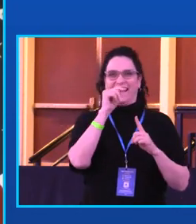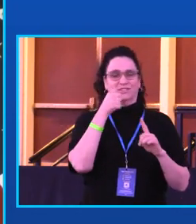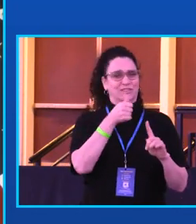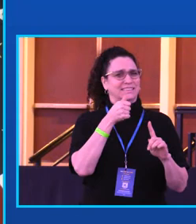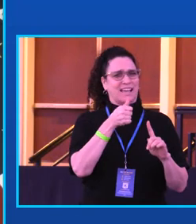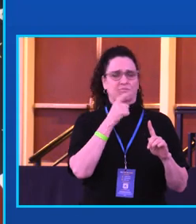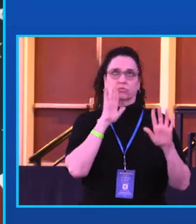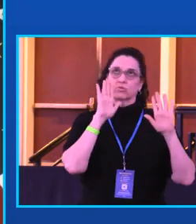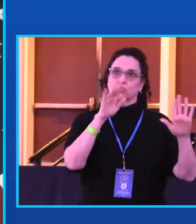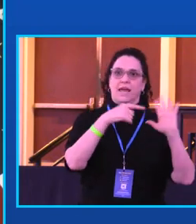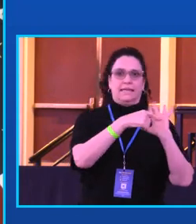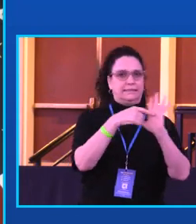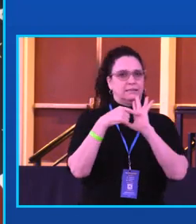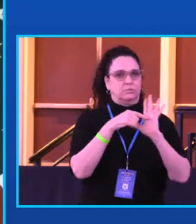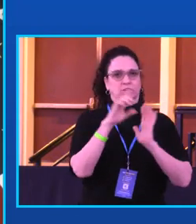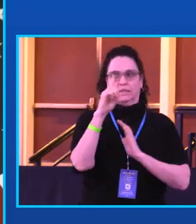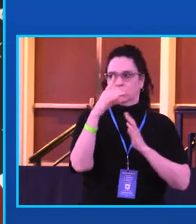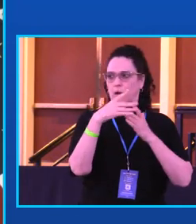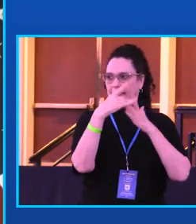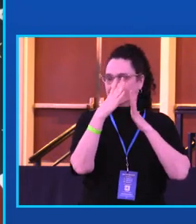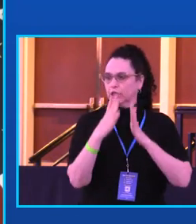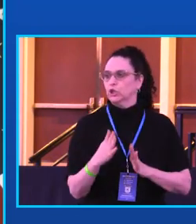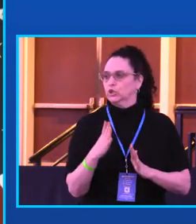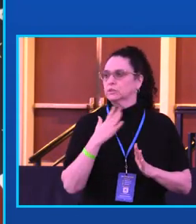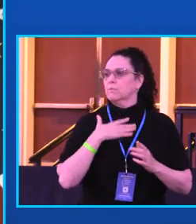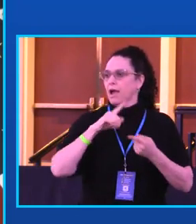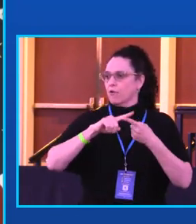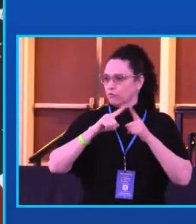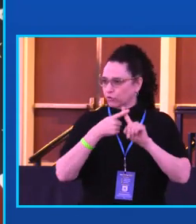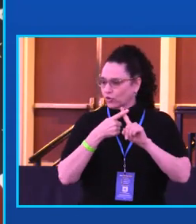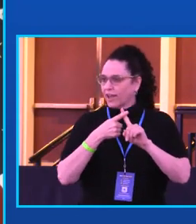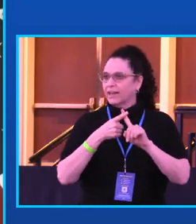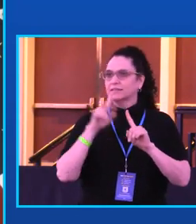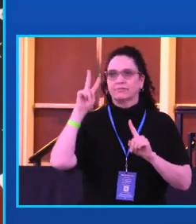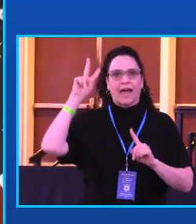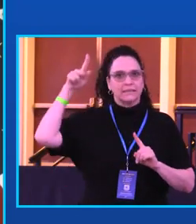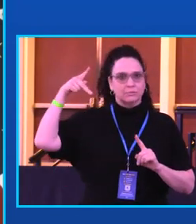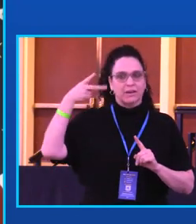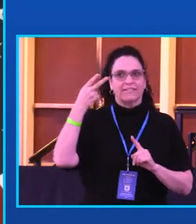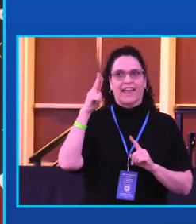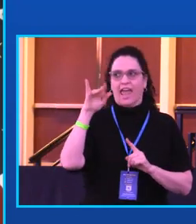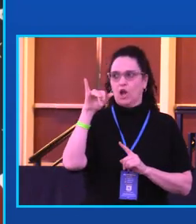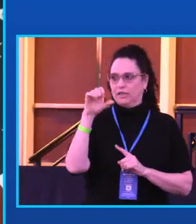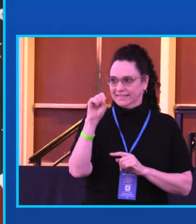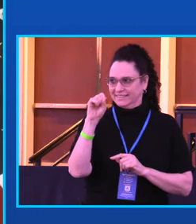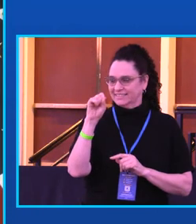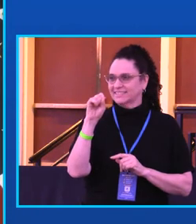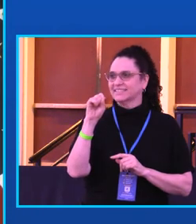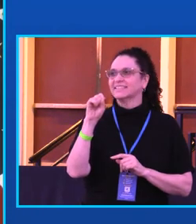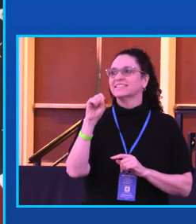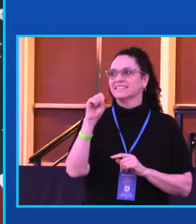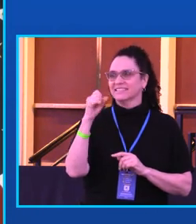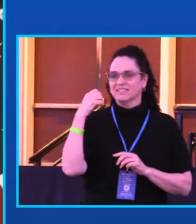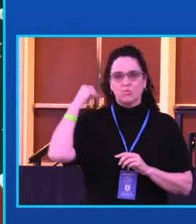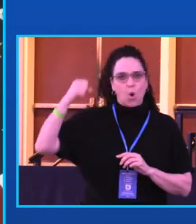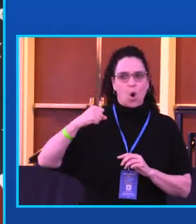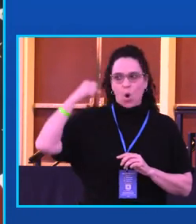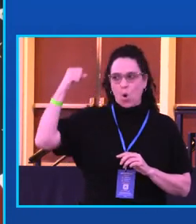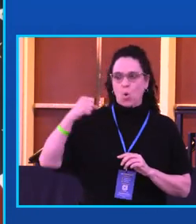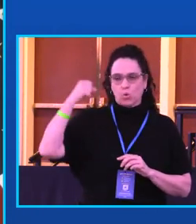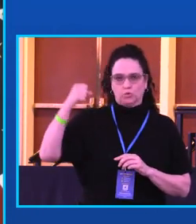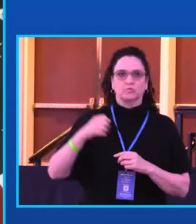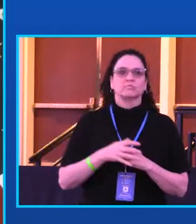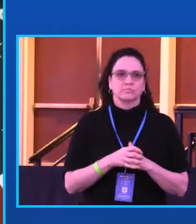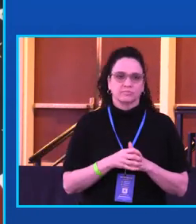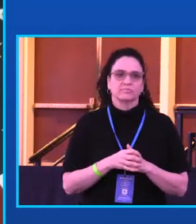of Democratic leadership. My friends, Vice President Harris never backs down from a